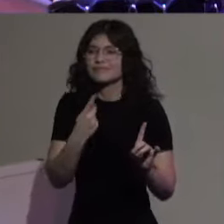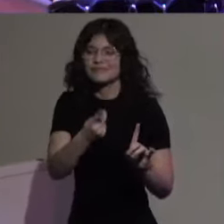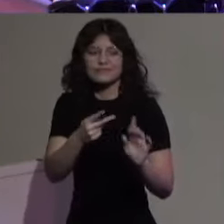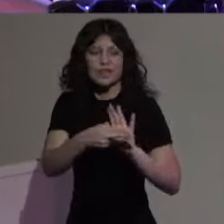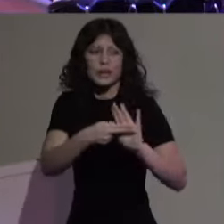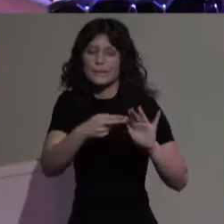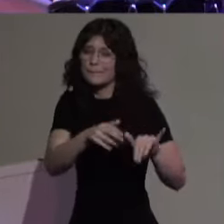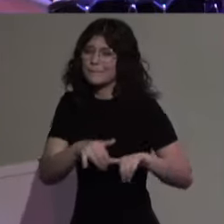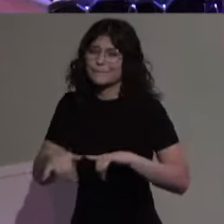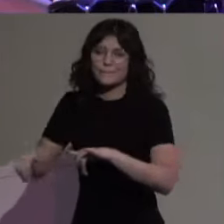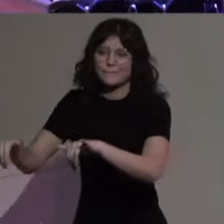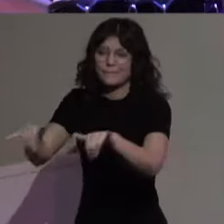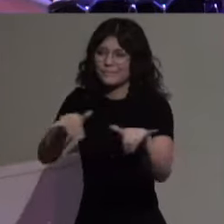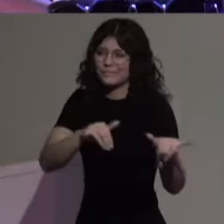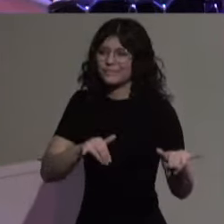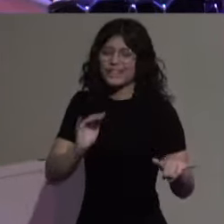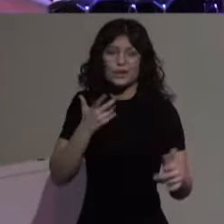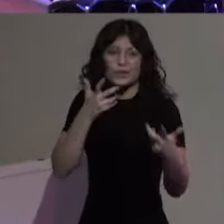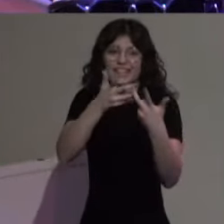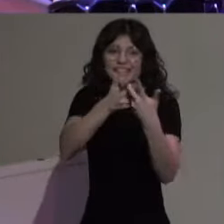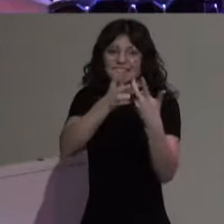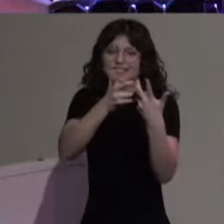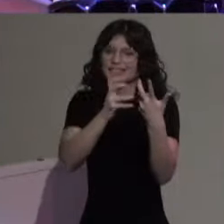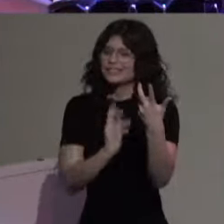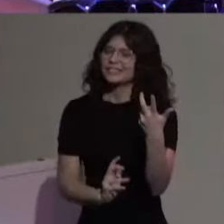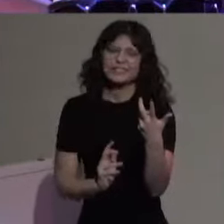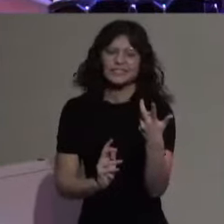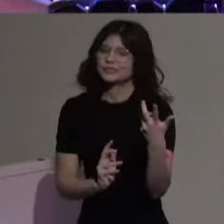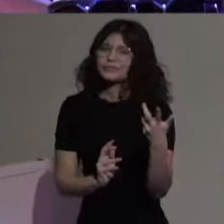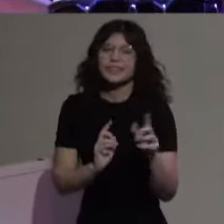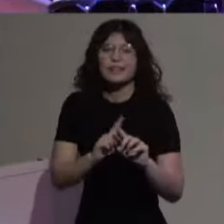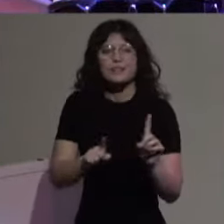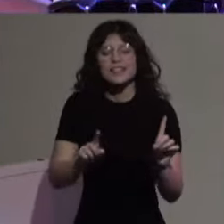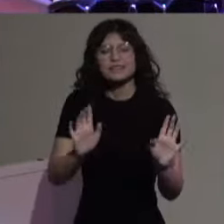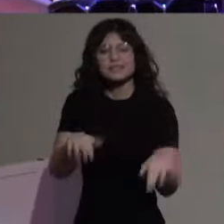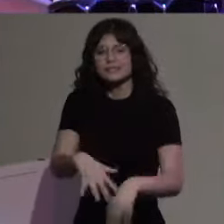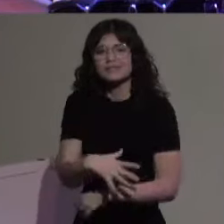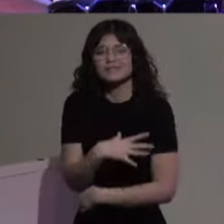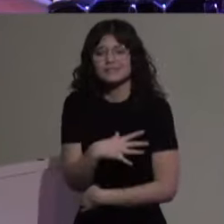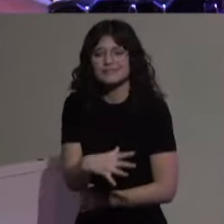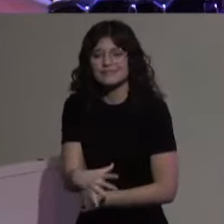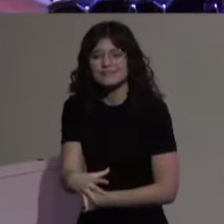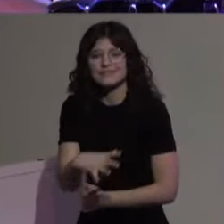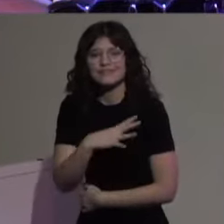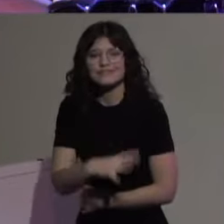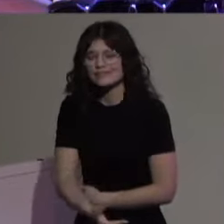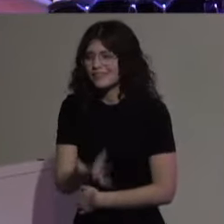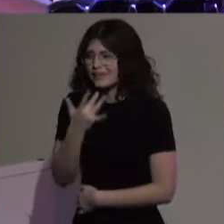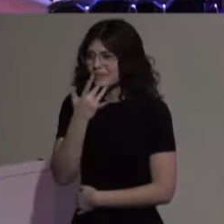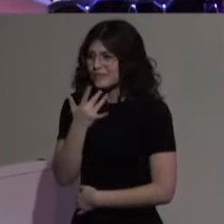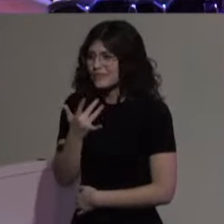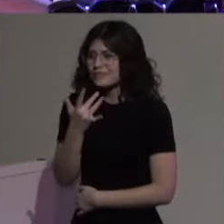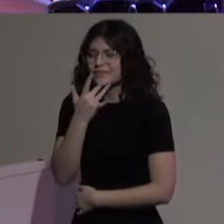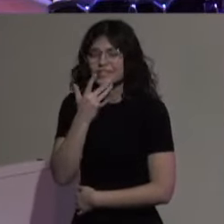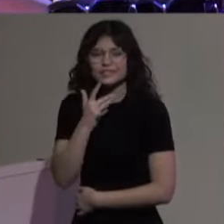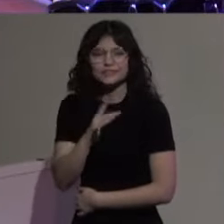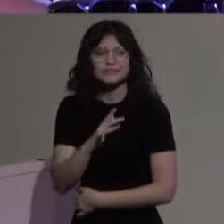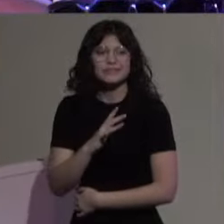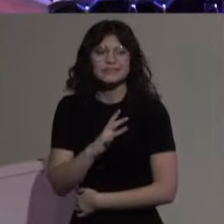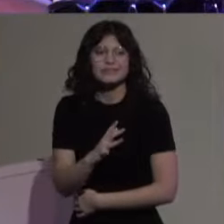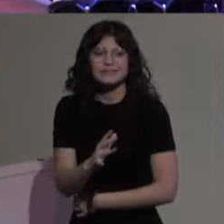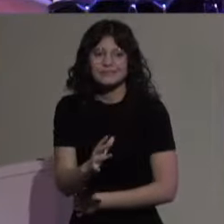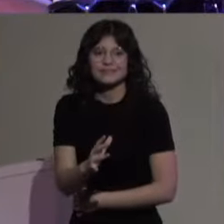a simple cliche. It wasn't made to work, but I wouldn't have it any other way. Any